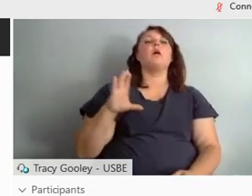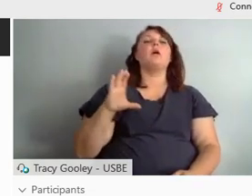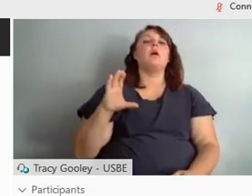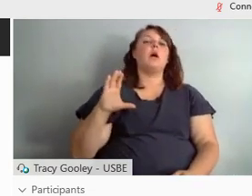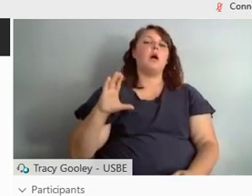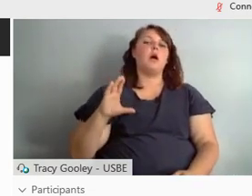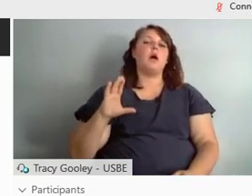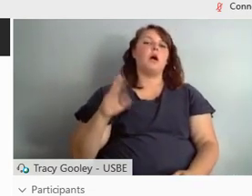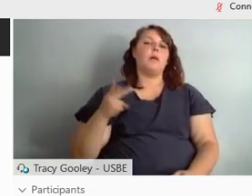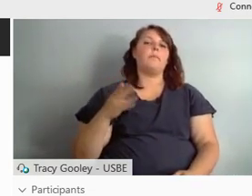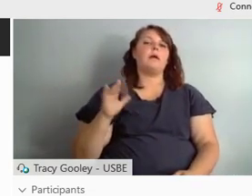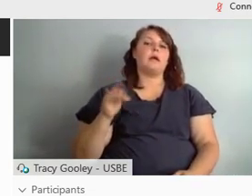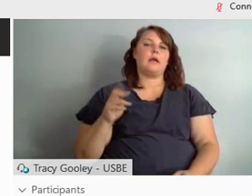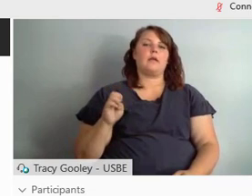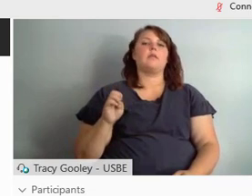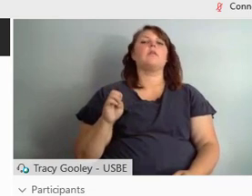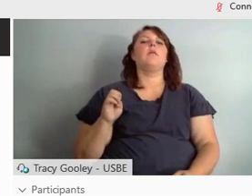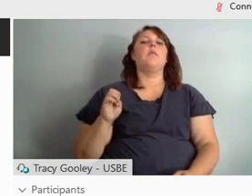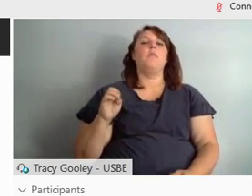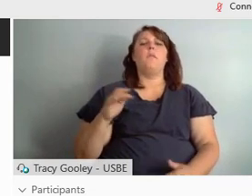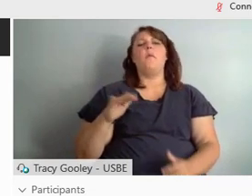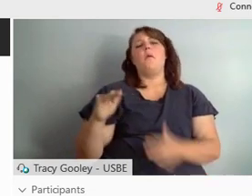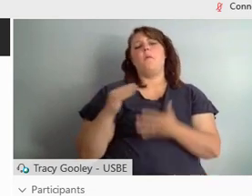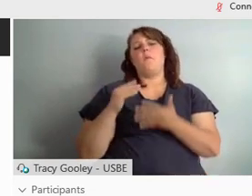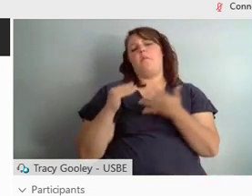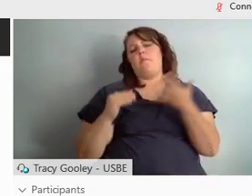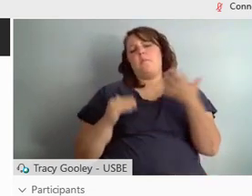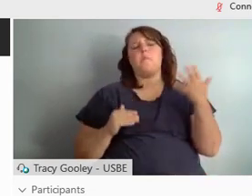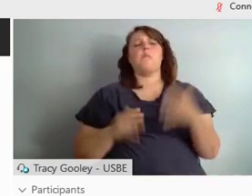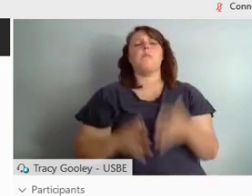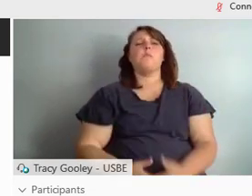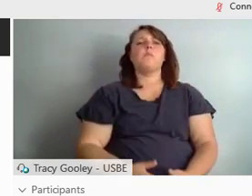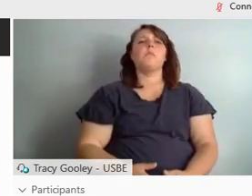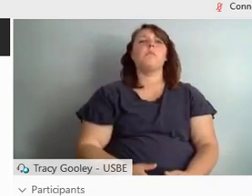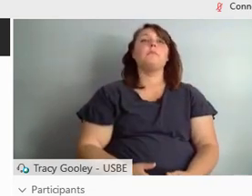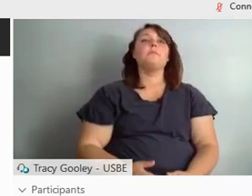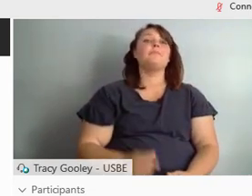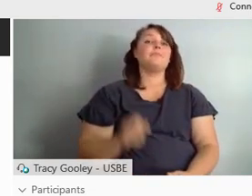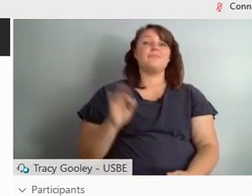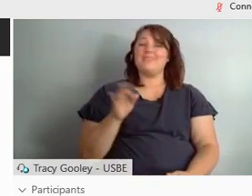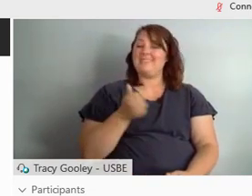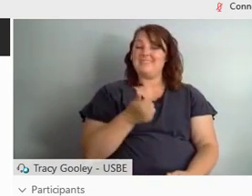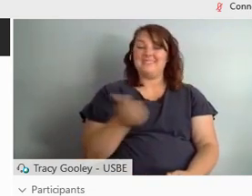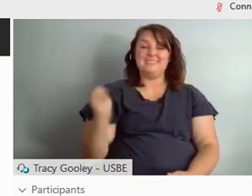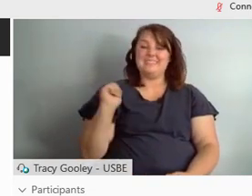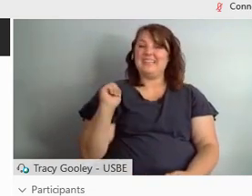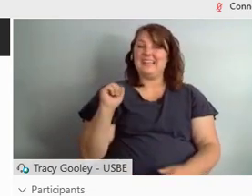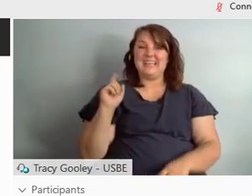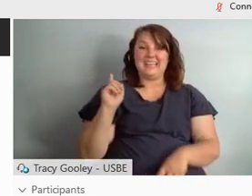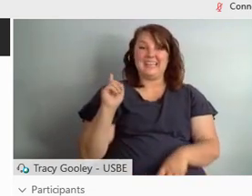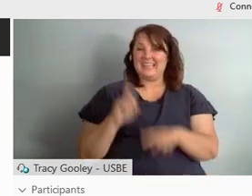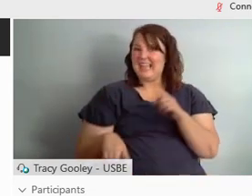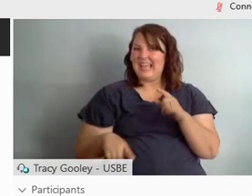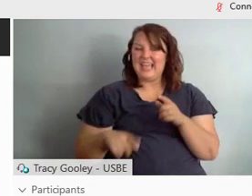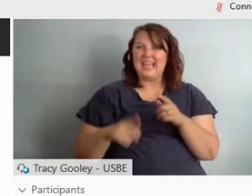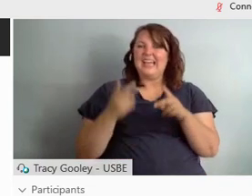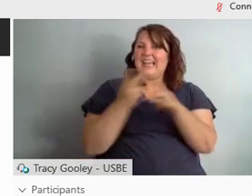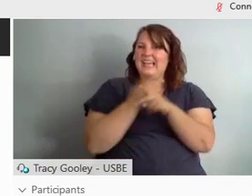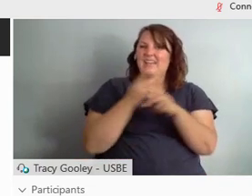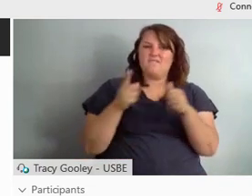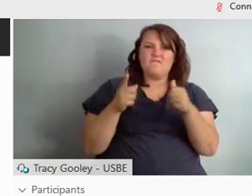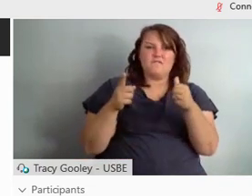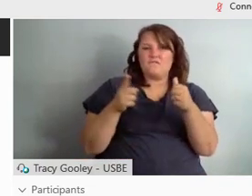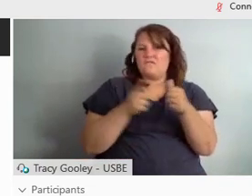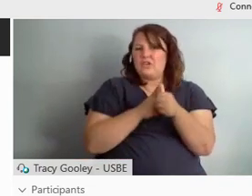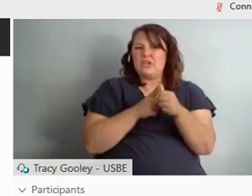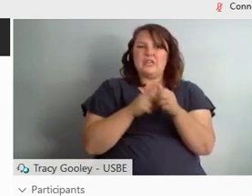cupcake, then continue through the list. Now, if they are unable to produce the initial word and the